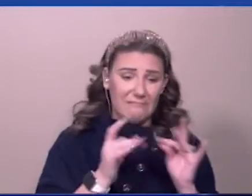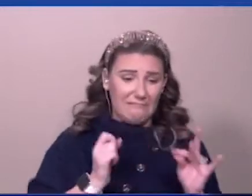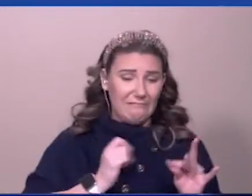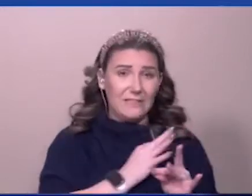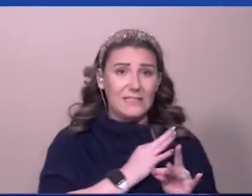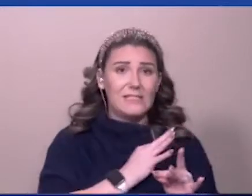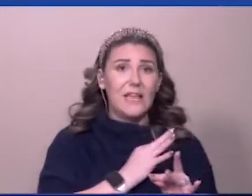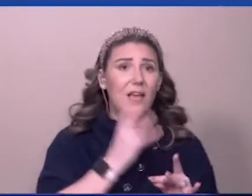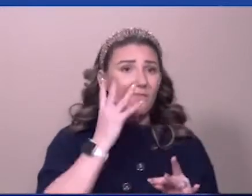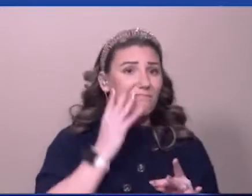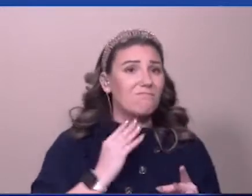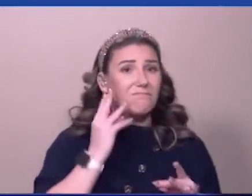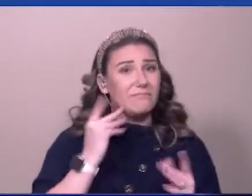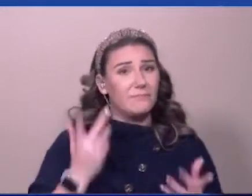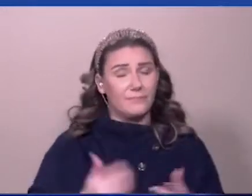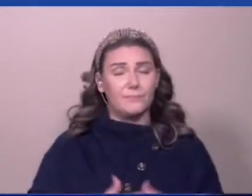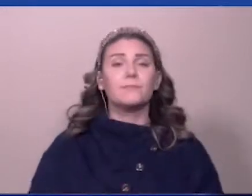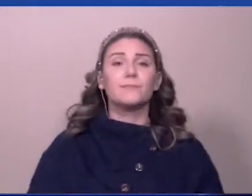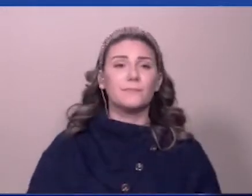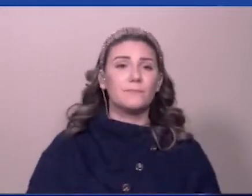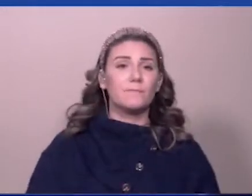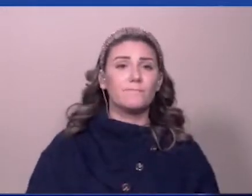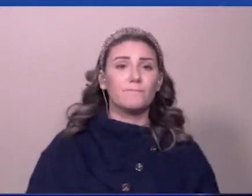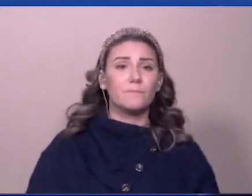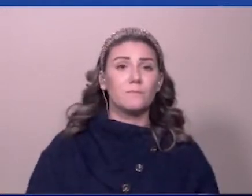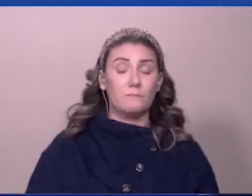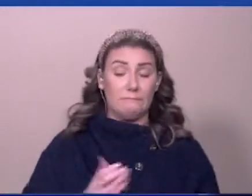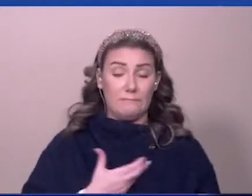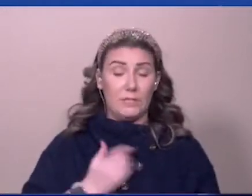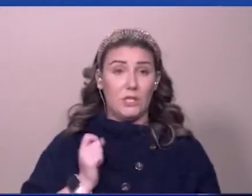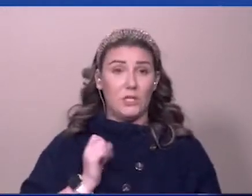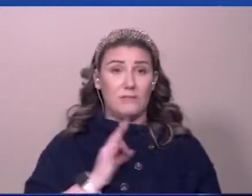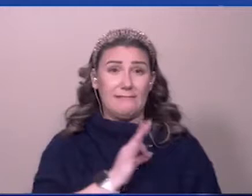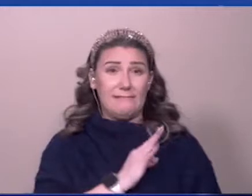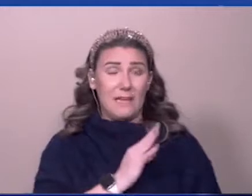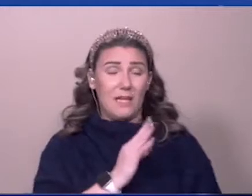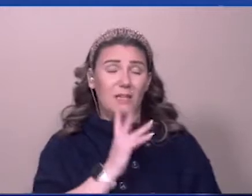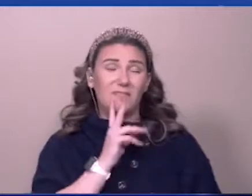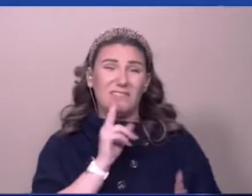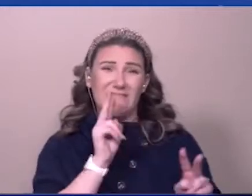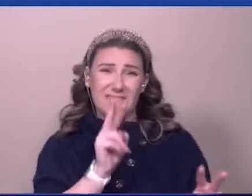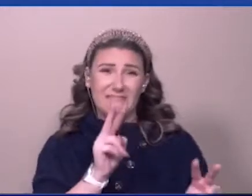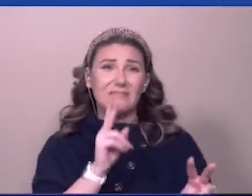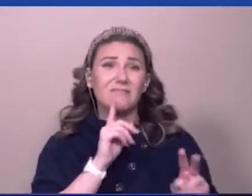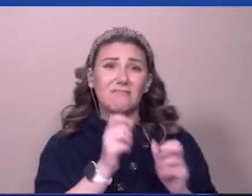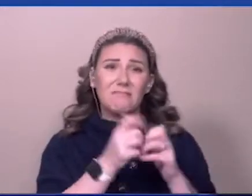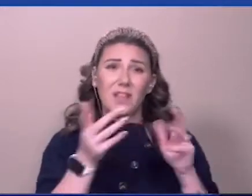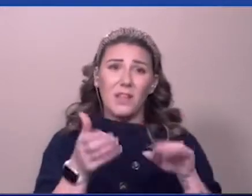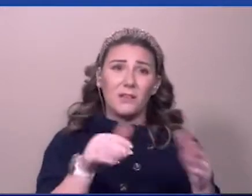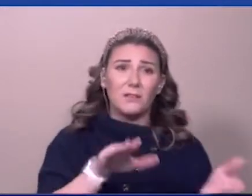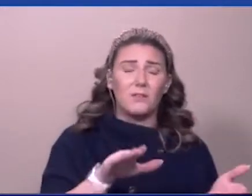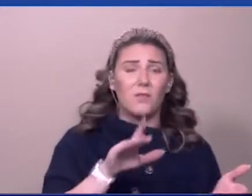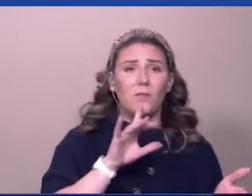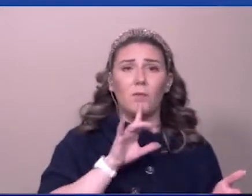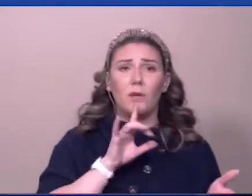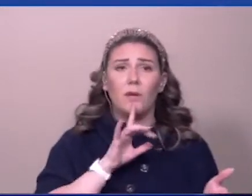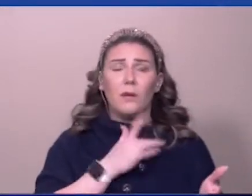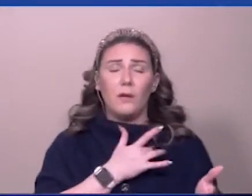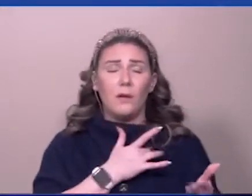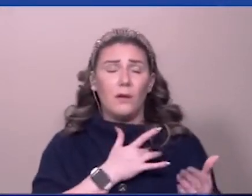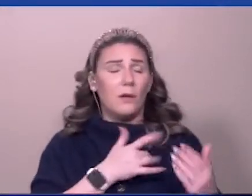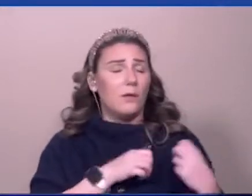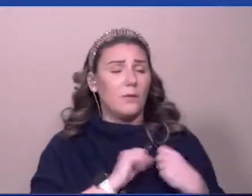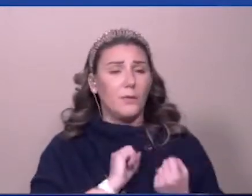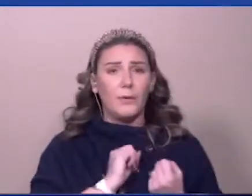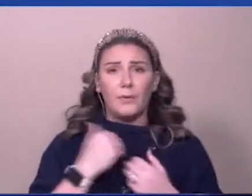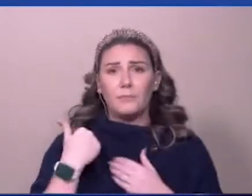through. And our staff has been witnessing a lot of death, which takes a toll on people, and we can't ignore that.